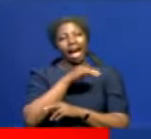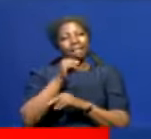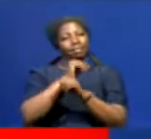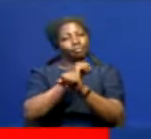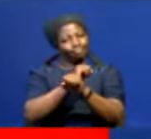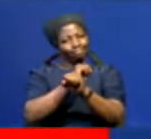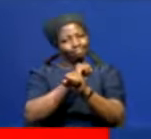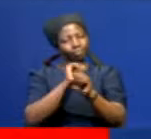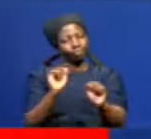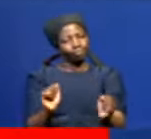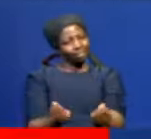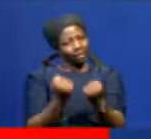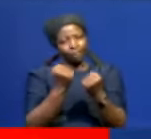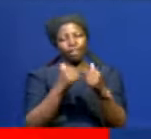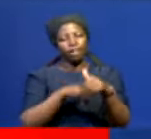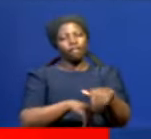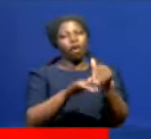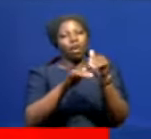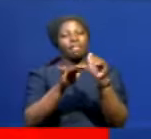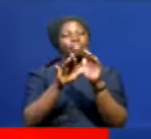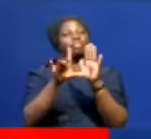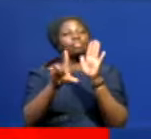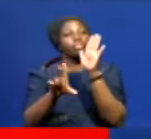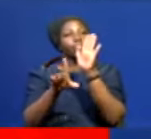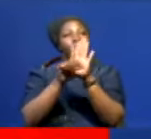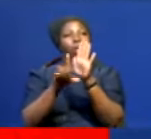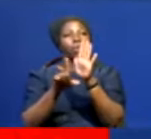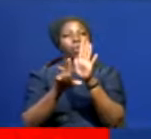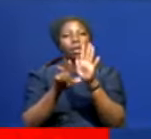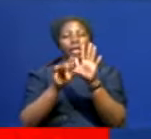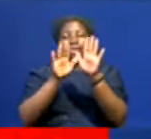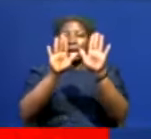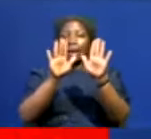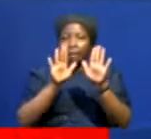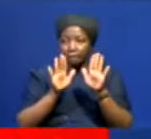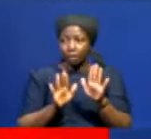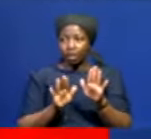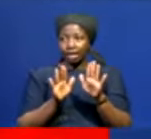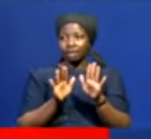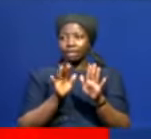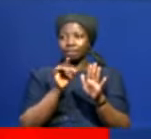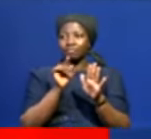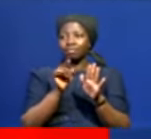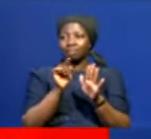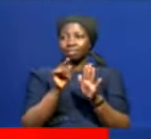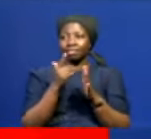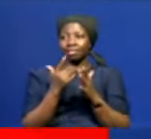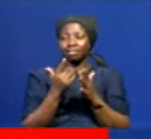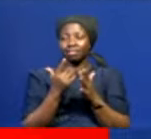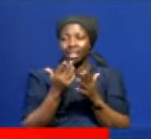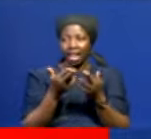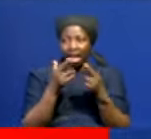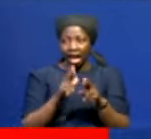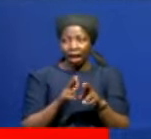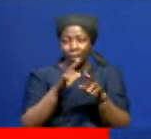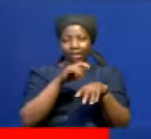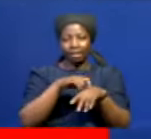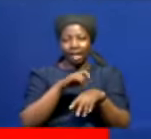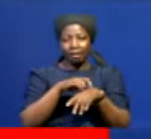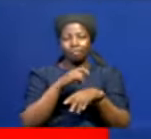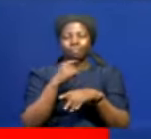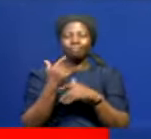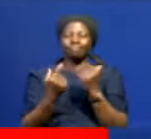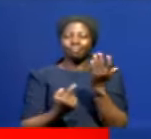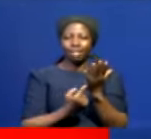conformity to the law. The importance grows by the day as technology evolves